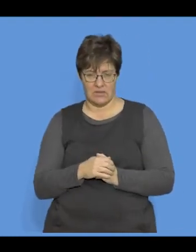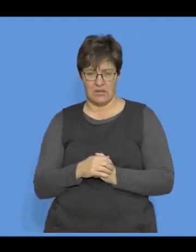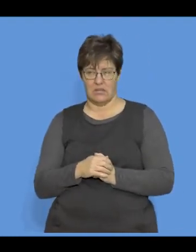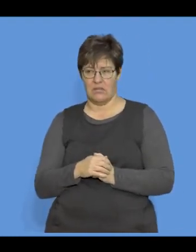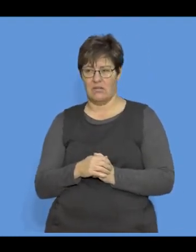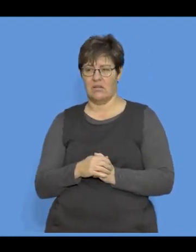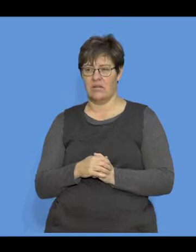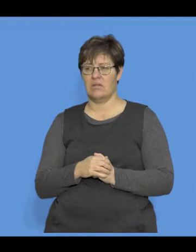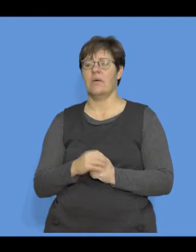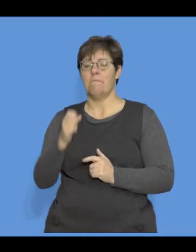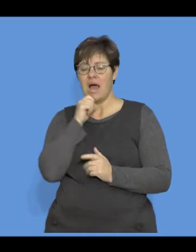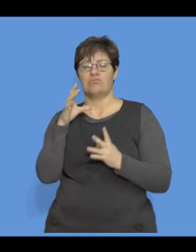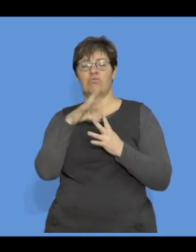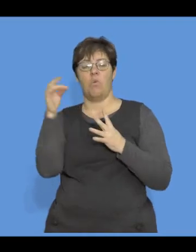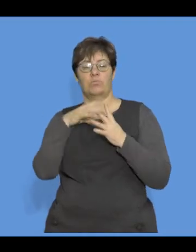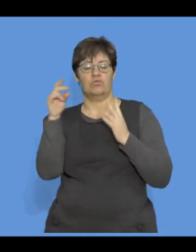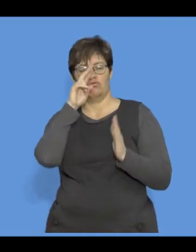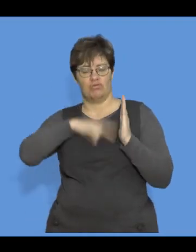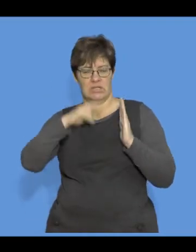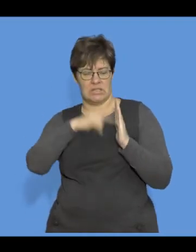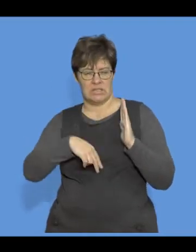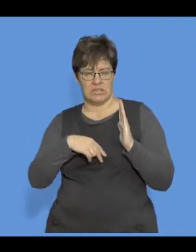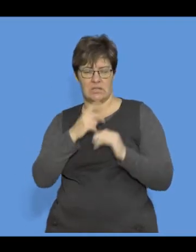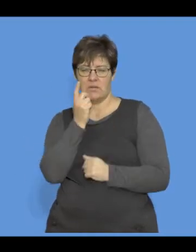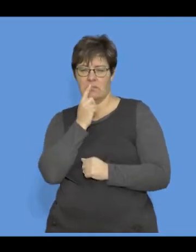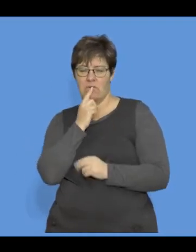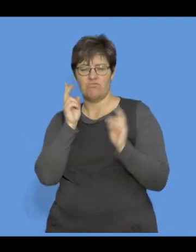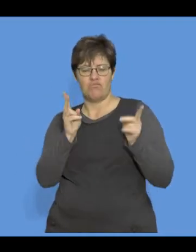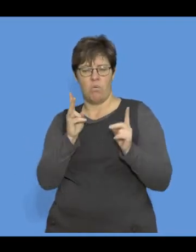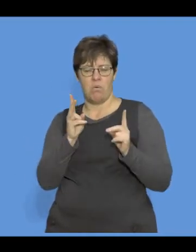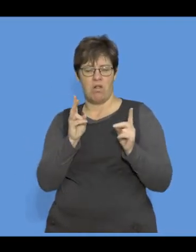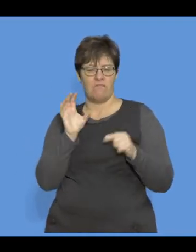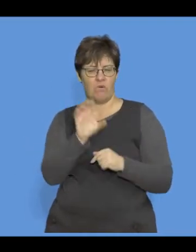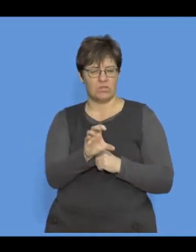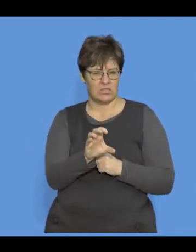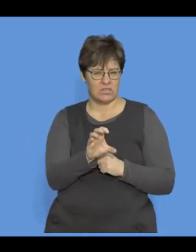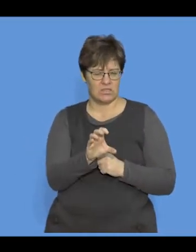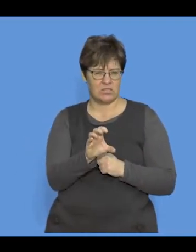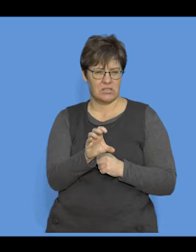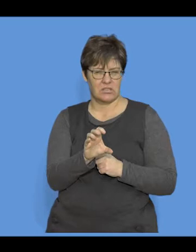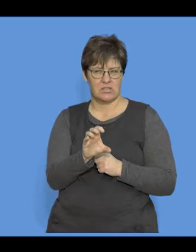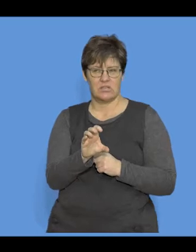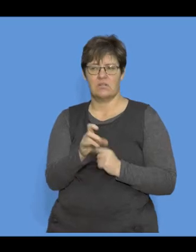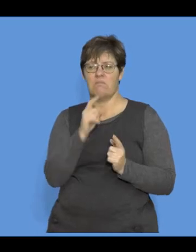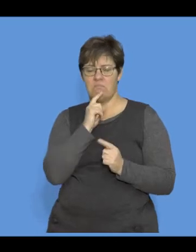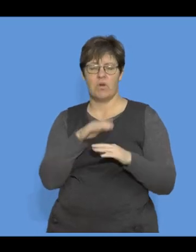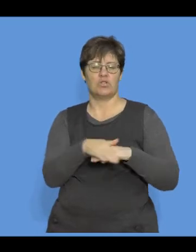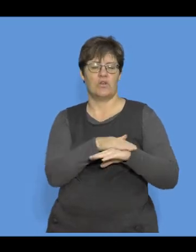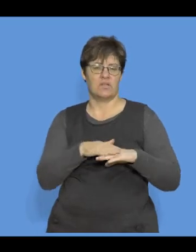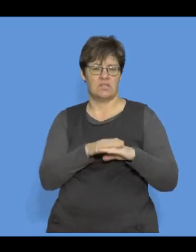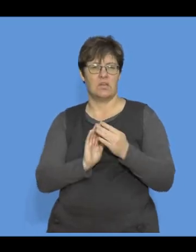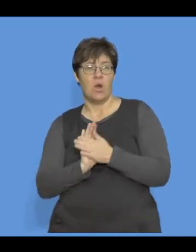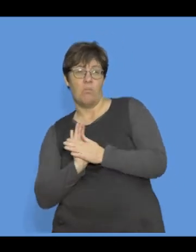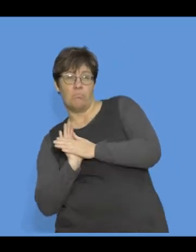to read the options. And so I say to myself, what's the normal force? Well, the normal force is the force of a surface pushing